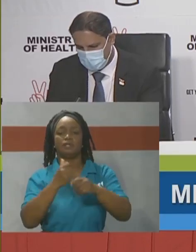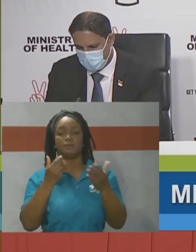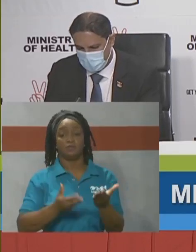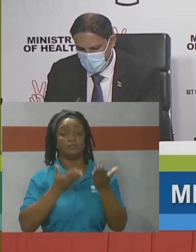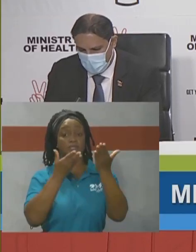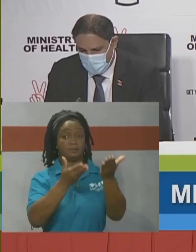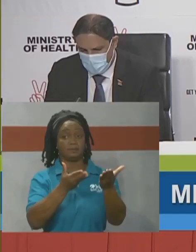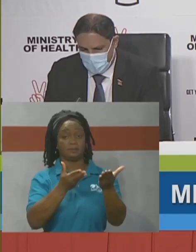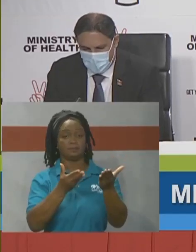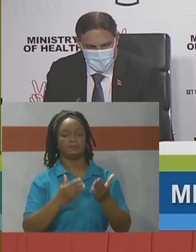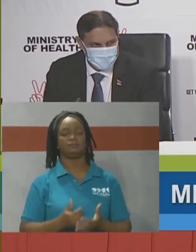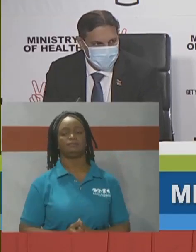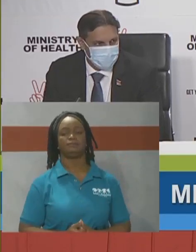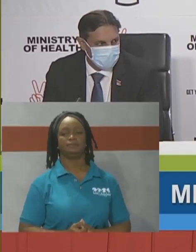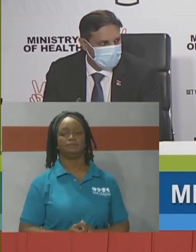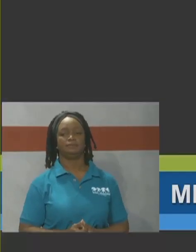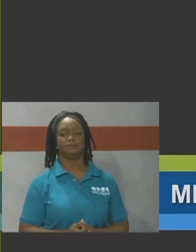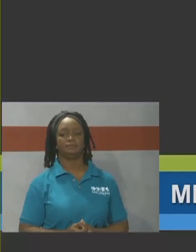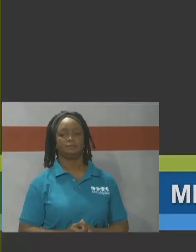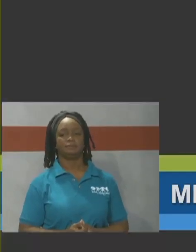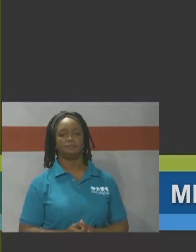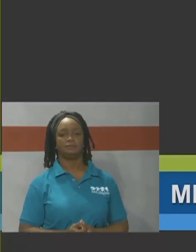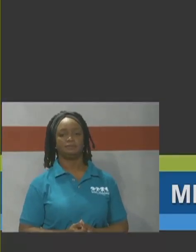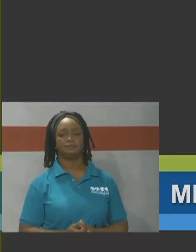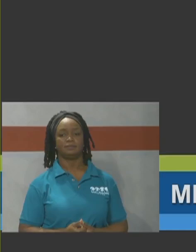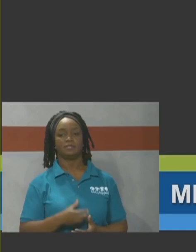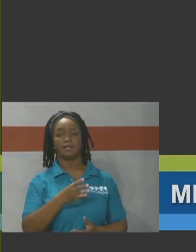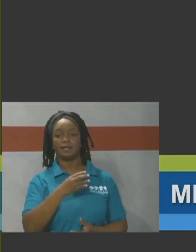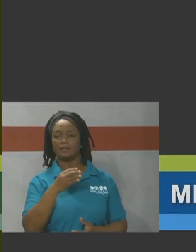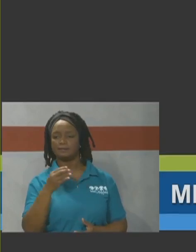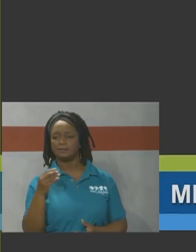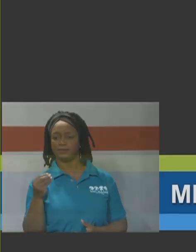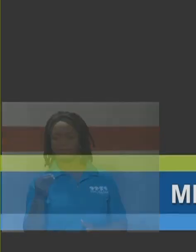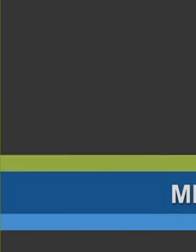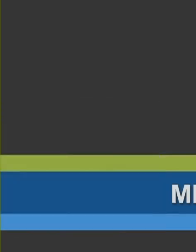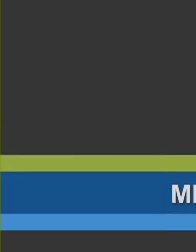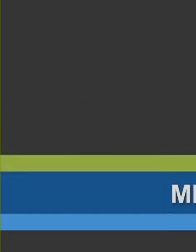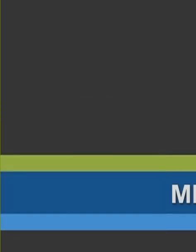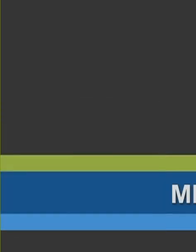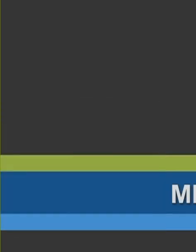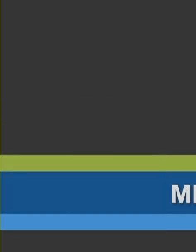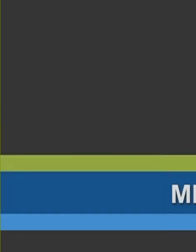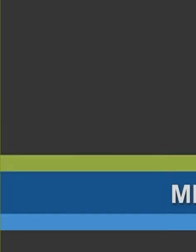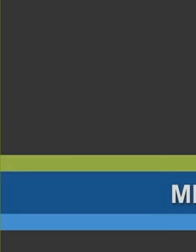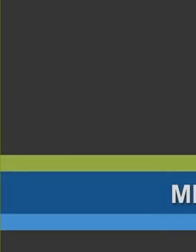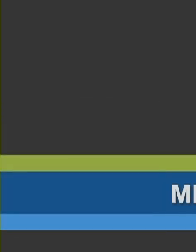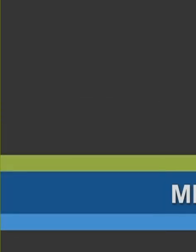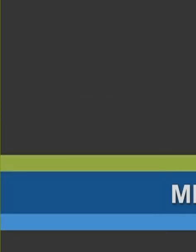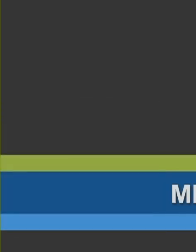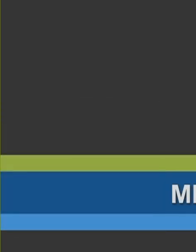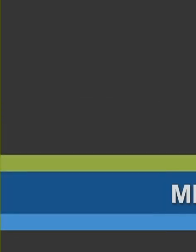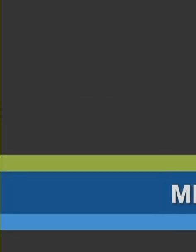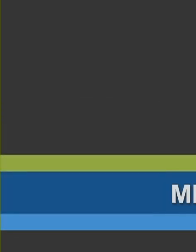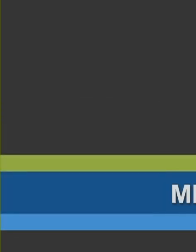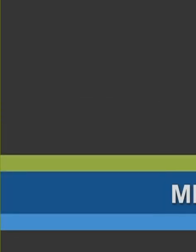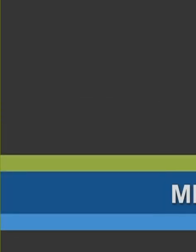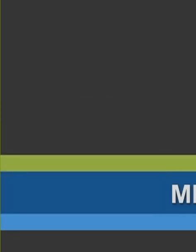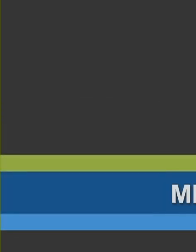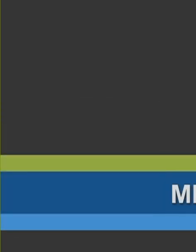that, and attached to that is the view as well that while the report has been made, the recommendations have been made, you still